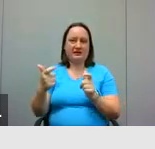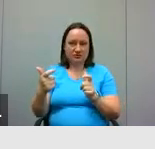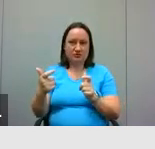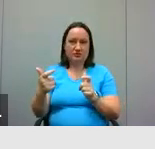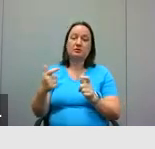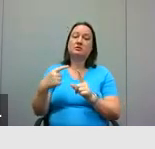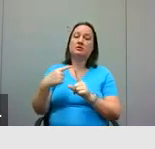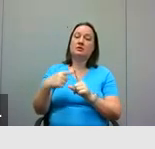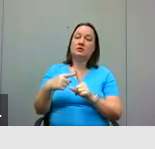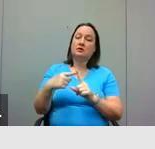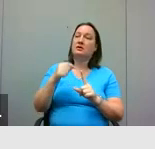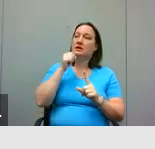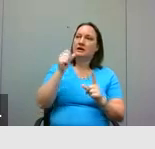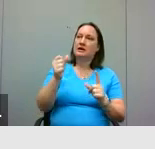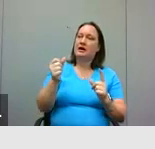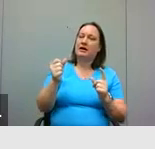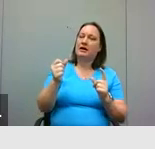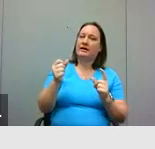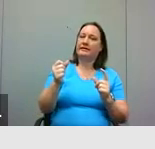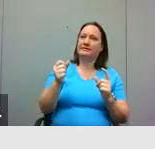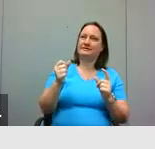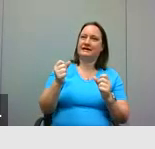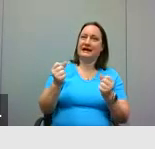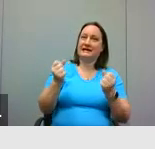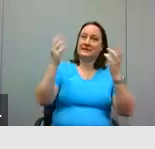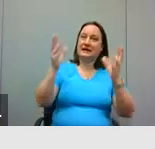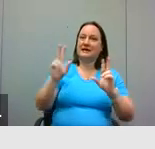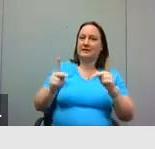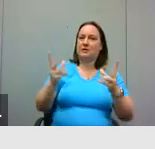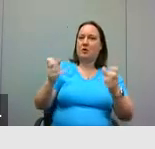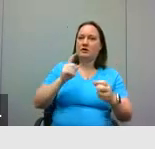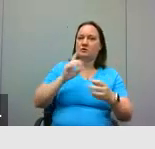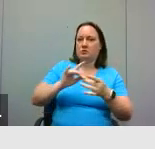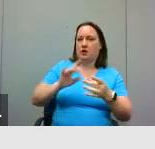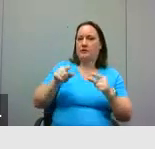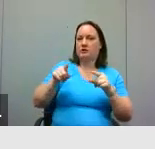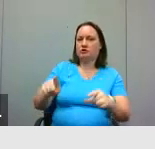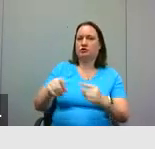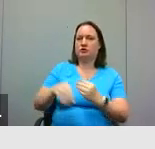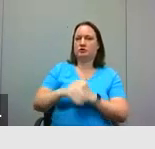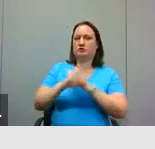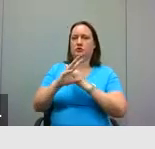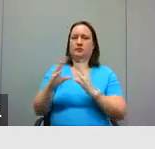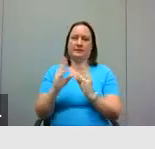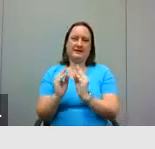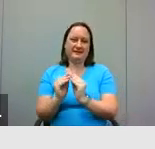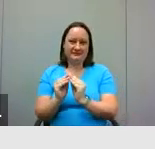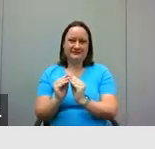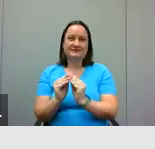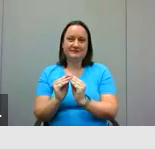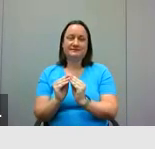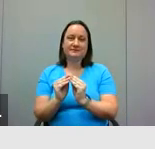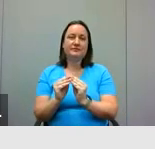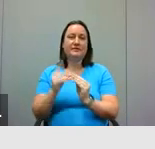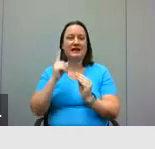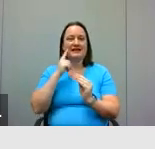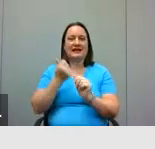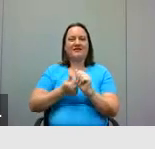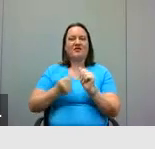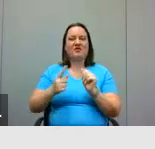as many people that for some reason want to speak up during these. So I just shortened it. I think everybody gets a little bit of